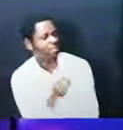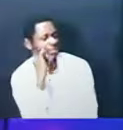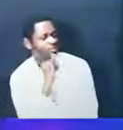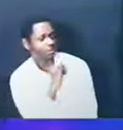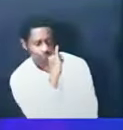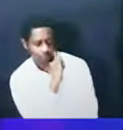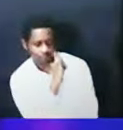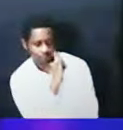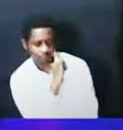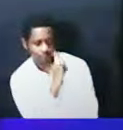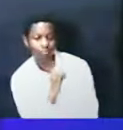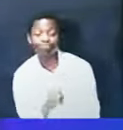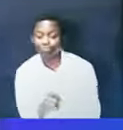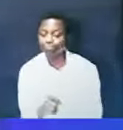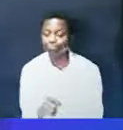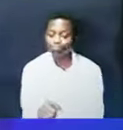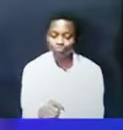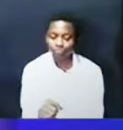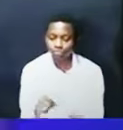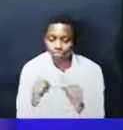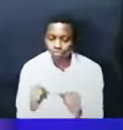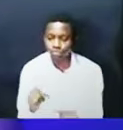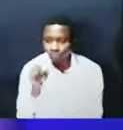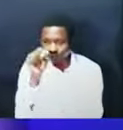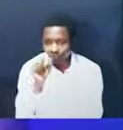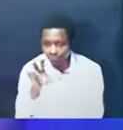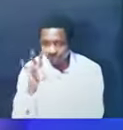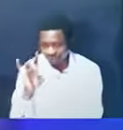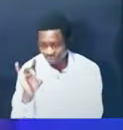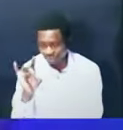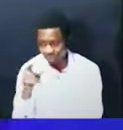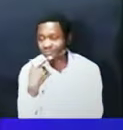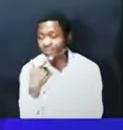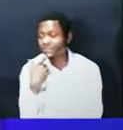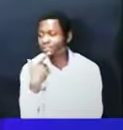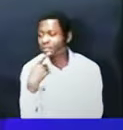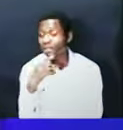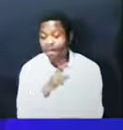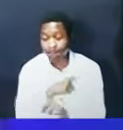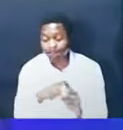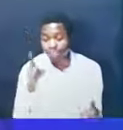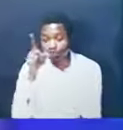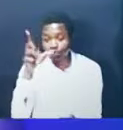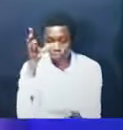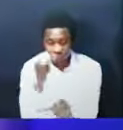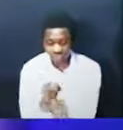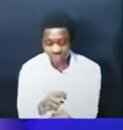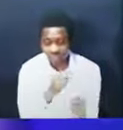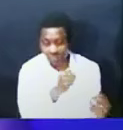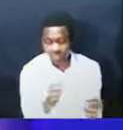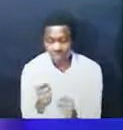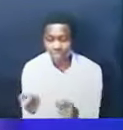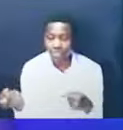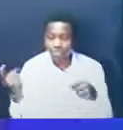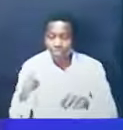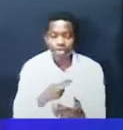let's jump to verse 8. But you will receive power when the Holy Spirit comes on